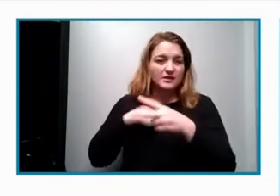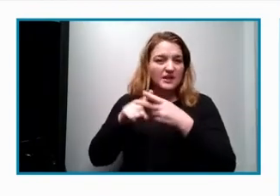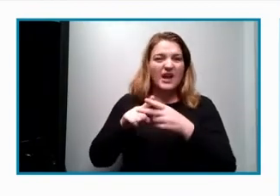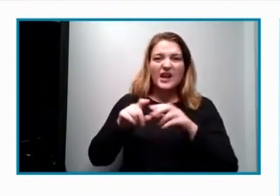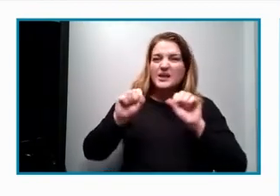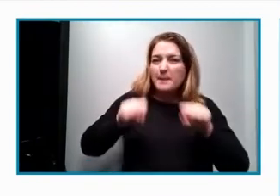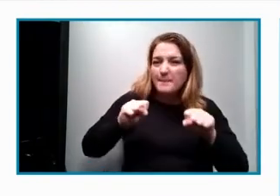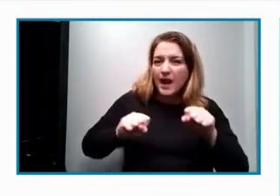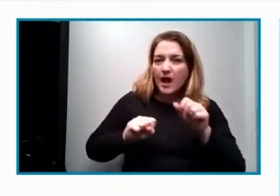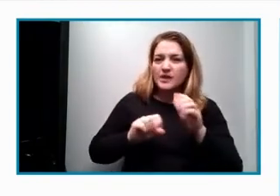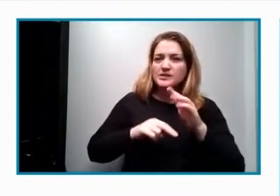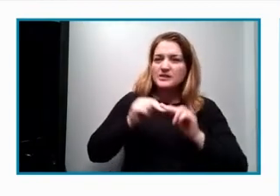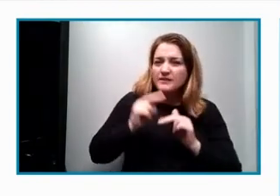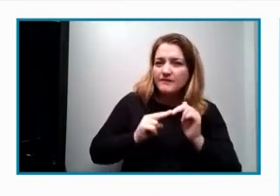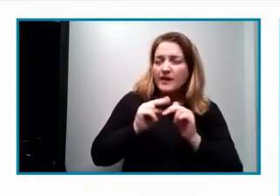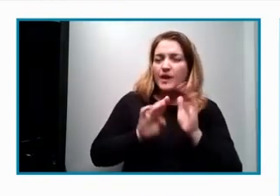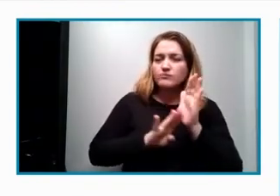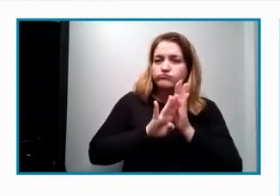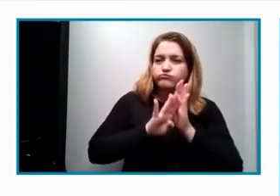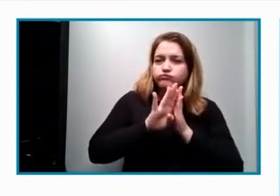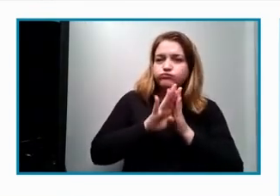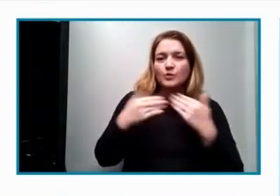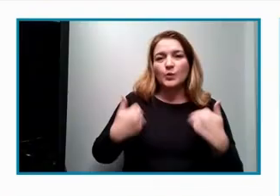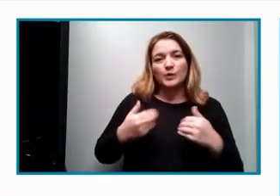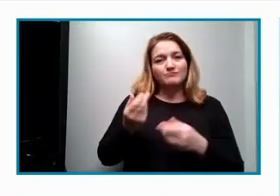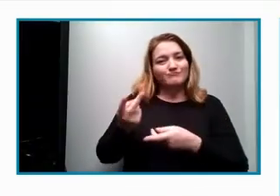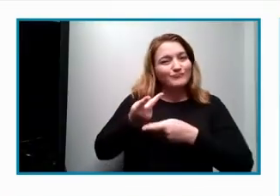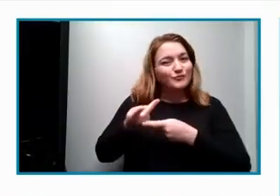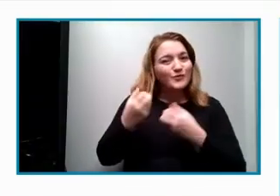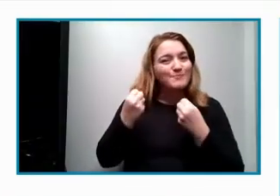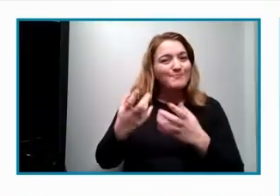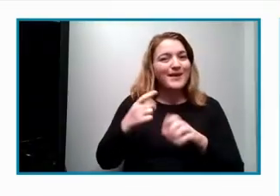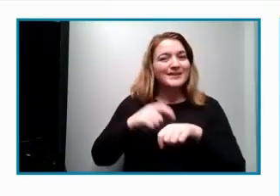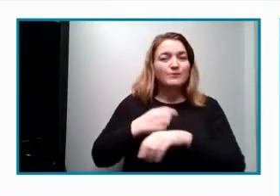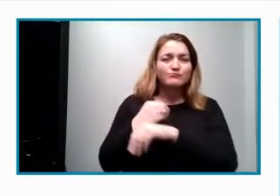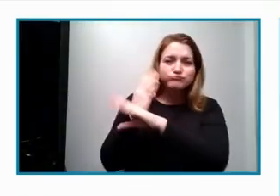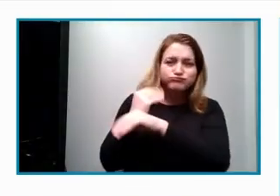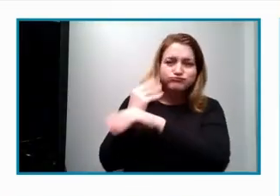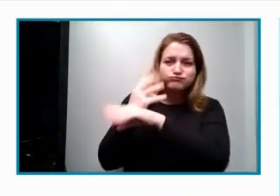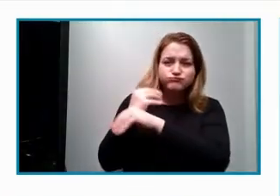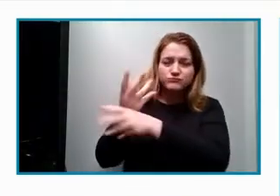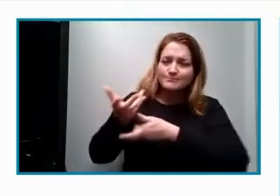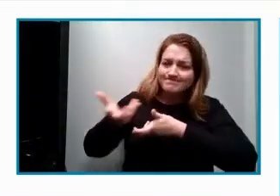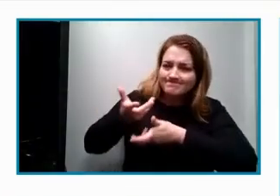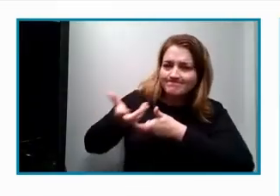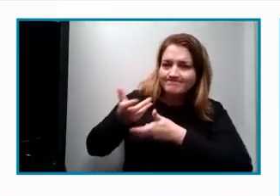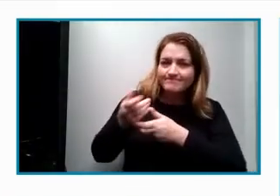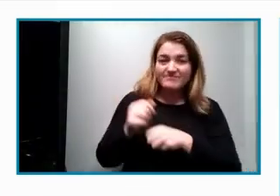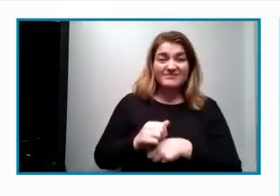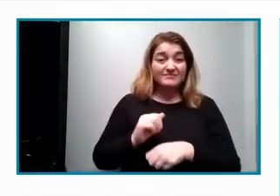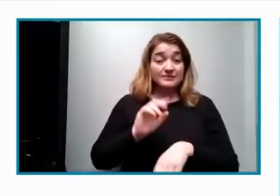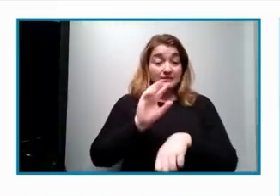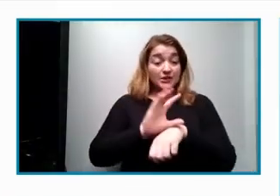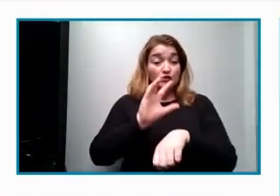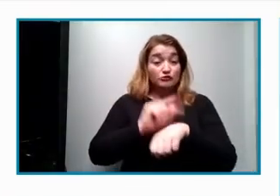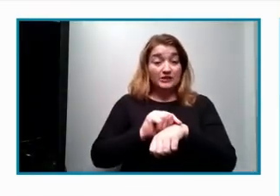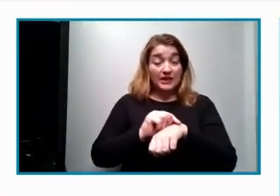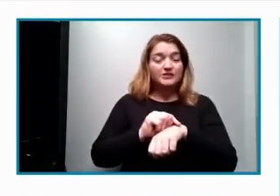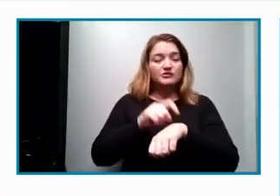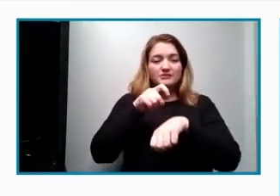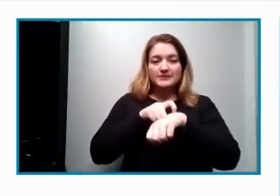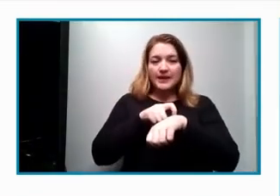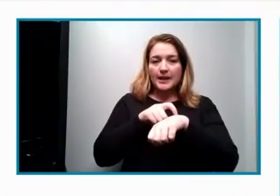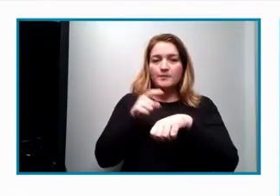of time sharing the screen together. And during the consultations, each organization developed a theory of change,